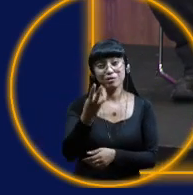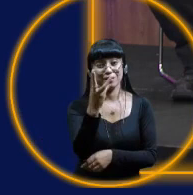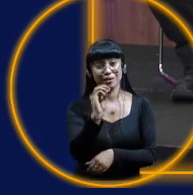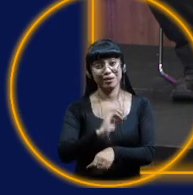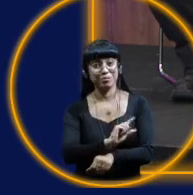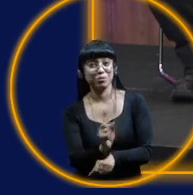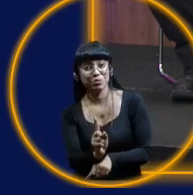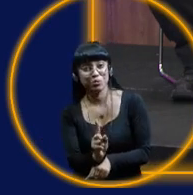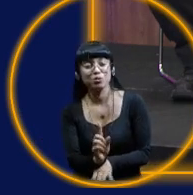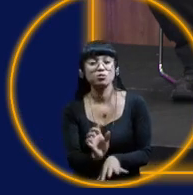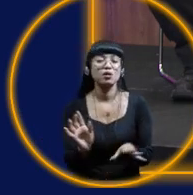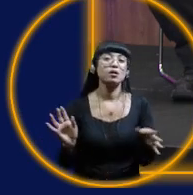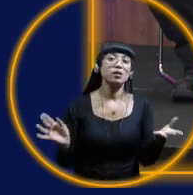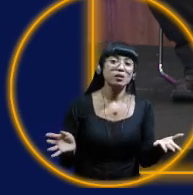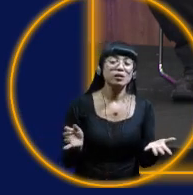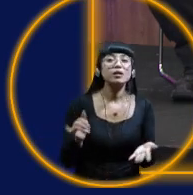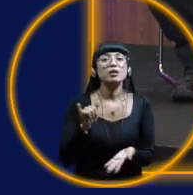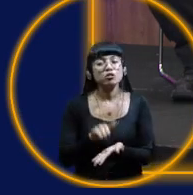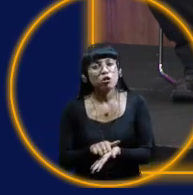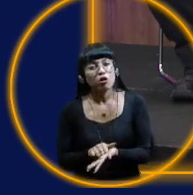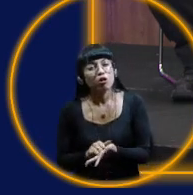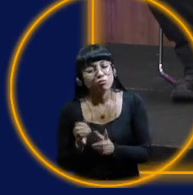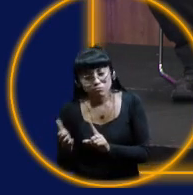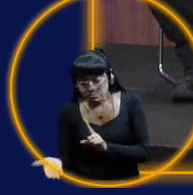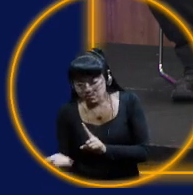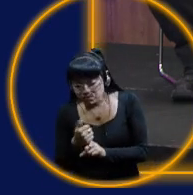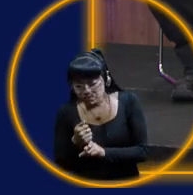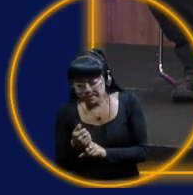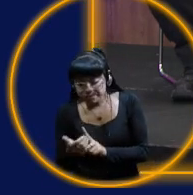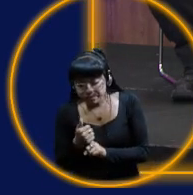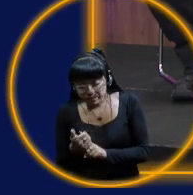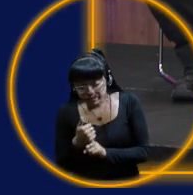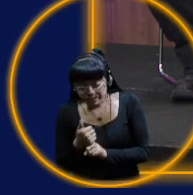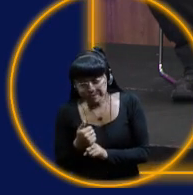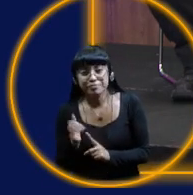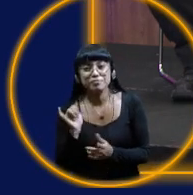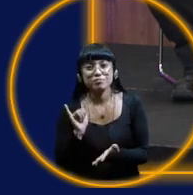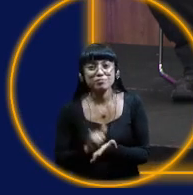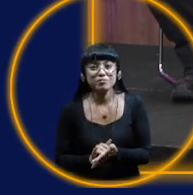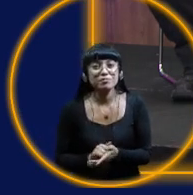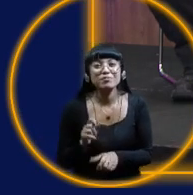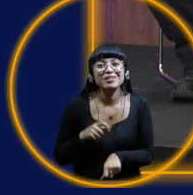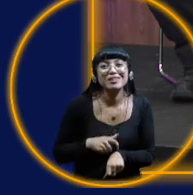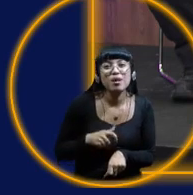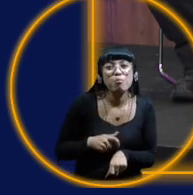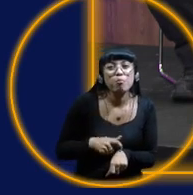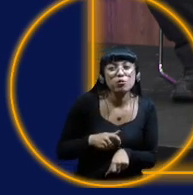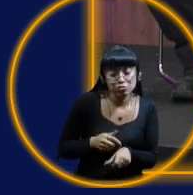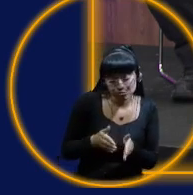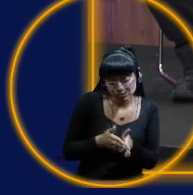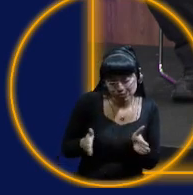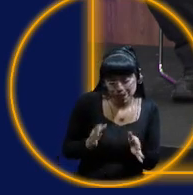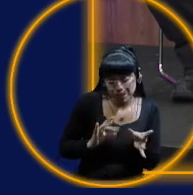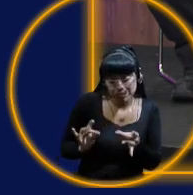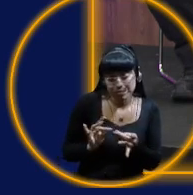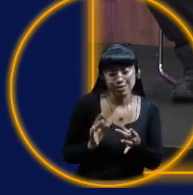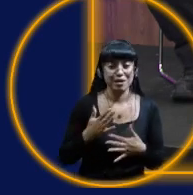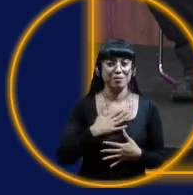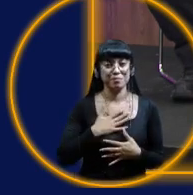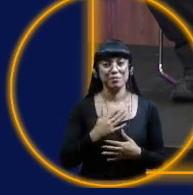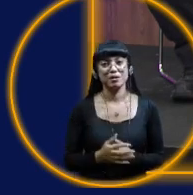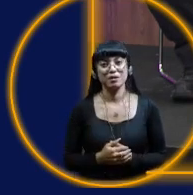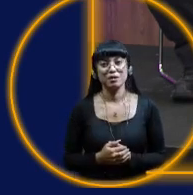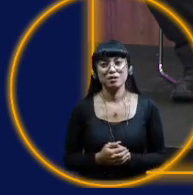And I'm just trying to figure out like the right chunks for me. So what role does fun play into what you